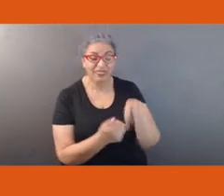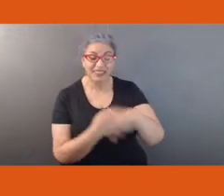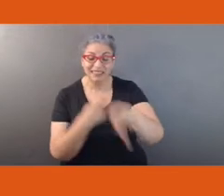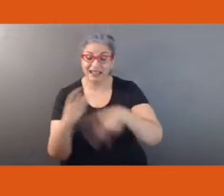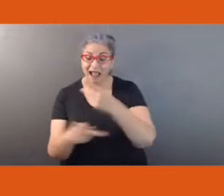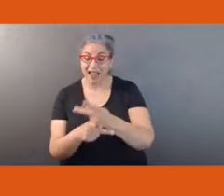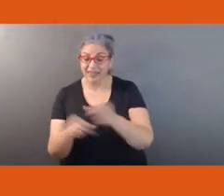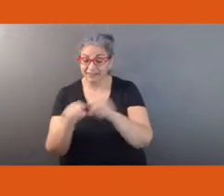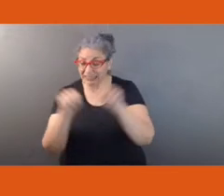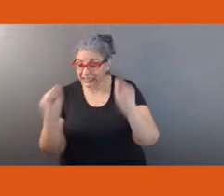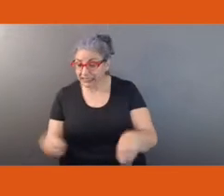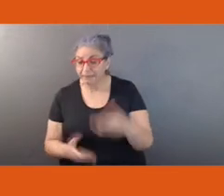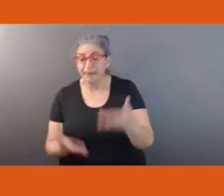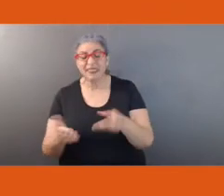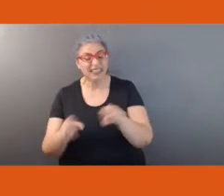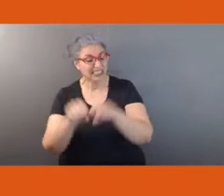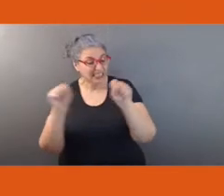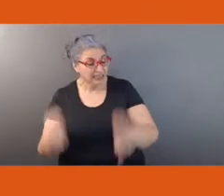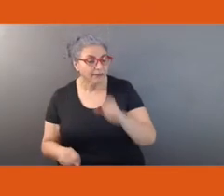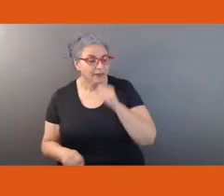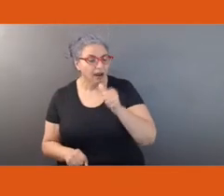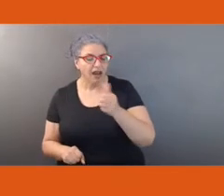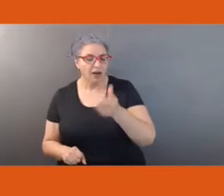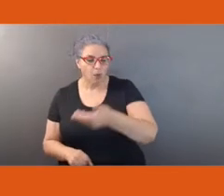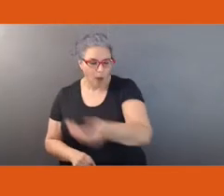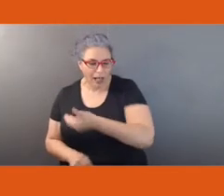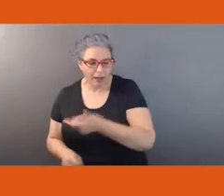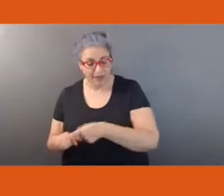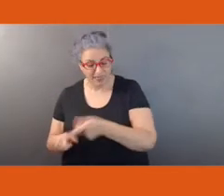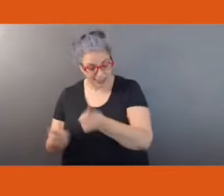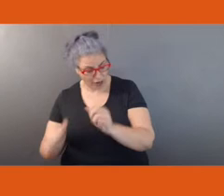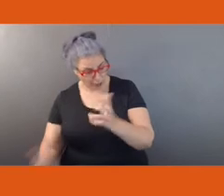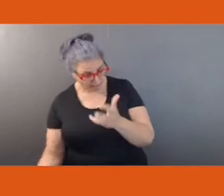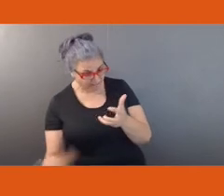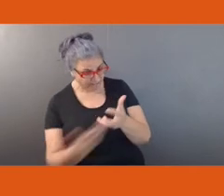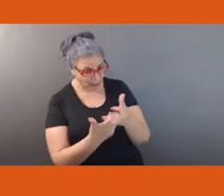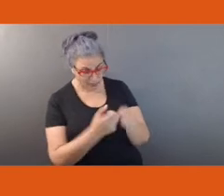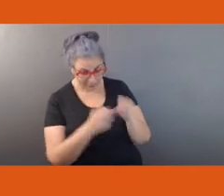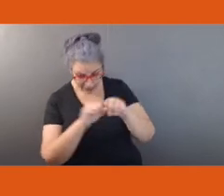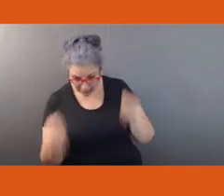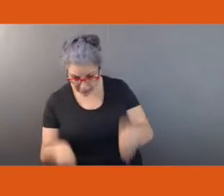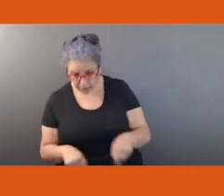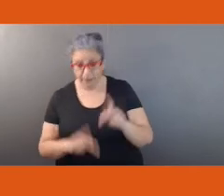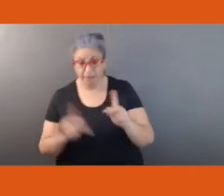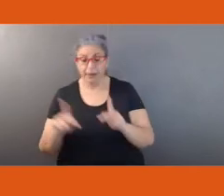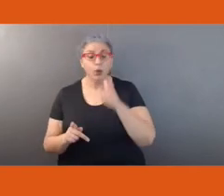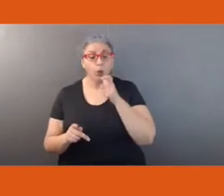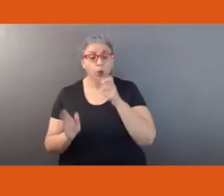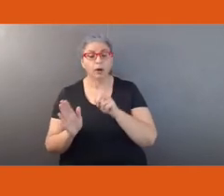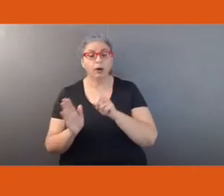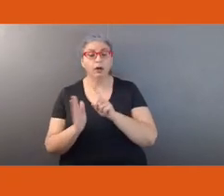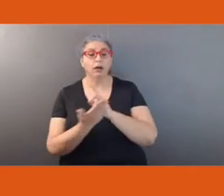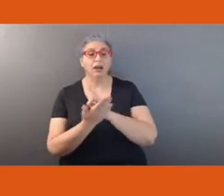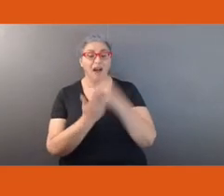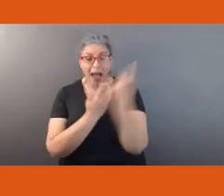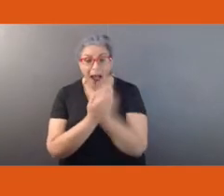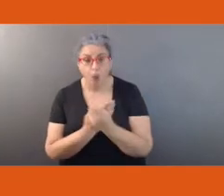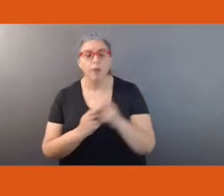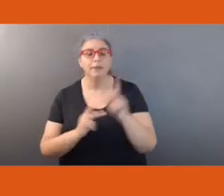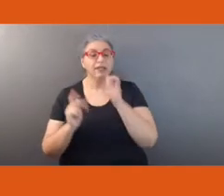of system that it might not always be kind to people coming up, people of color, that kind of thing?